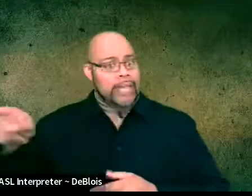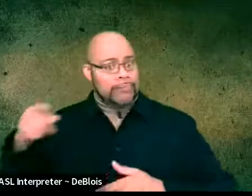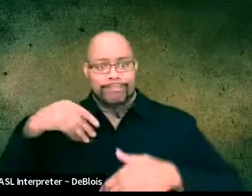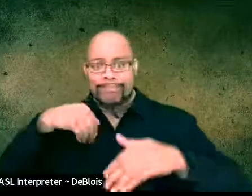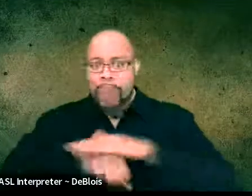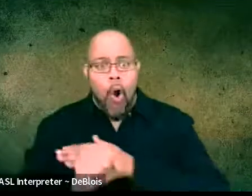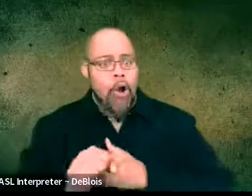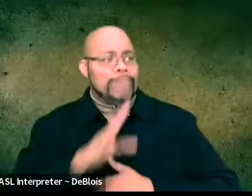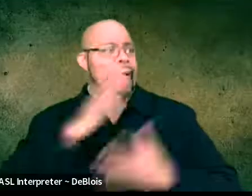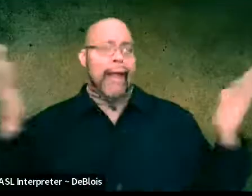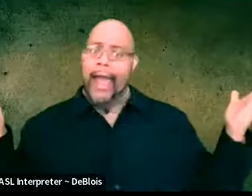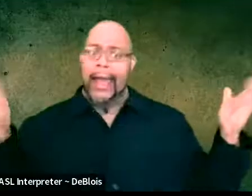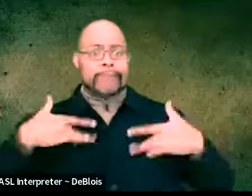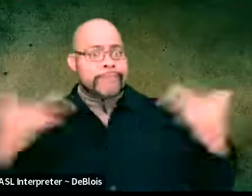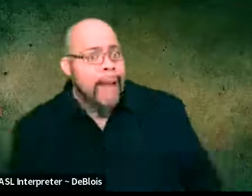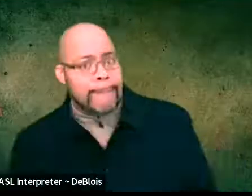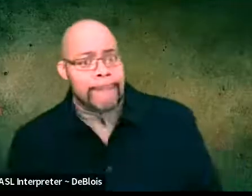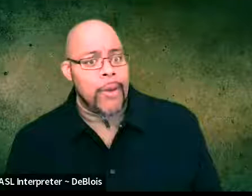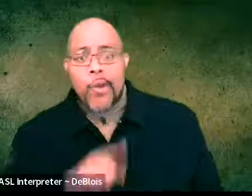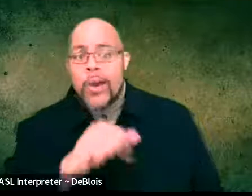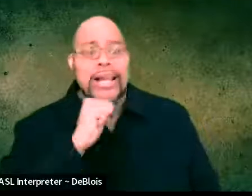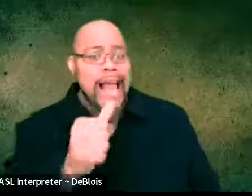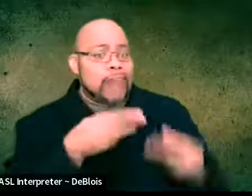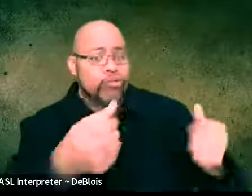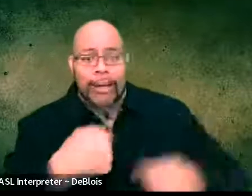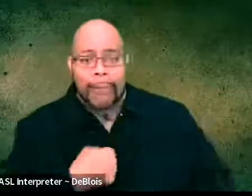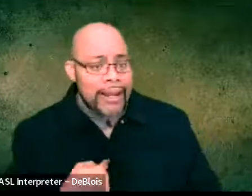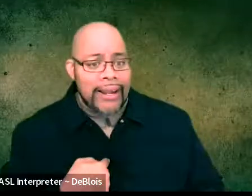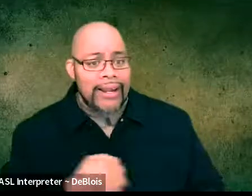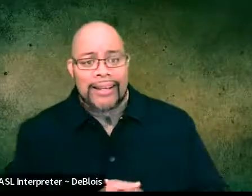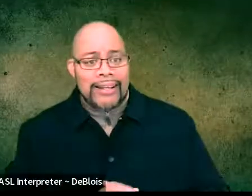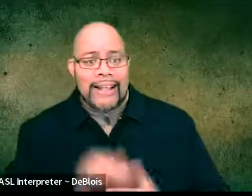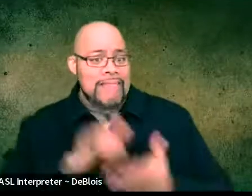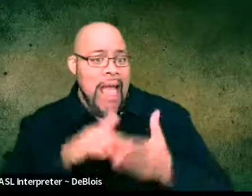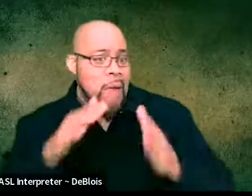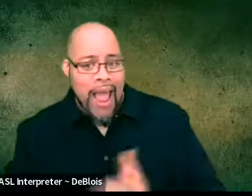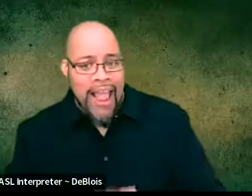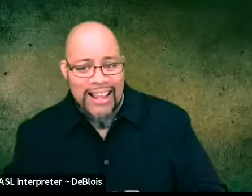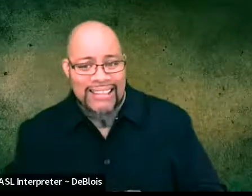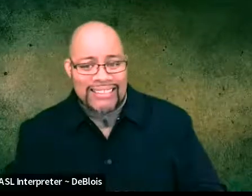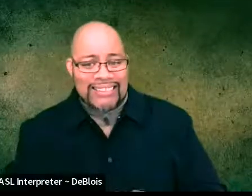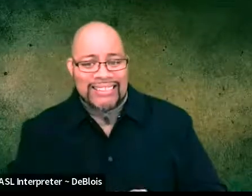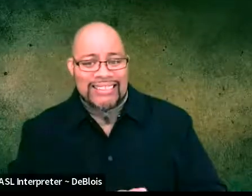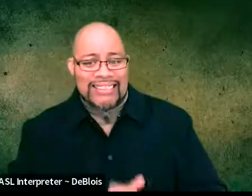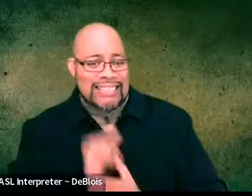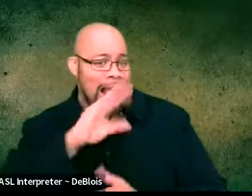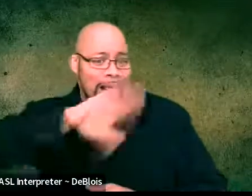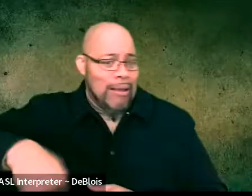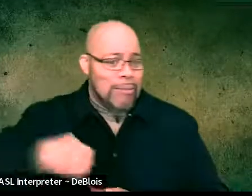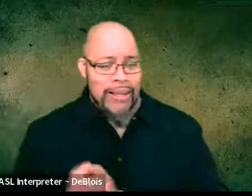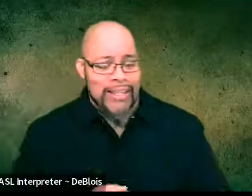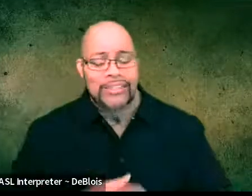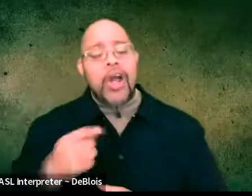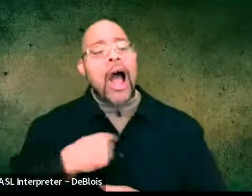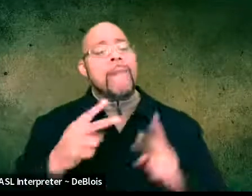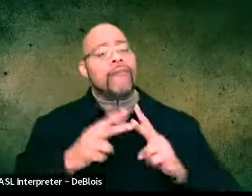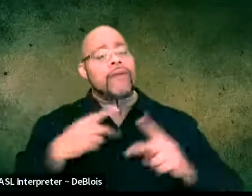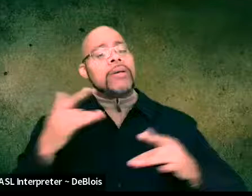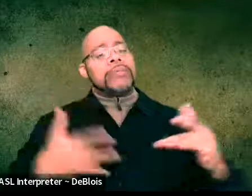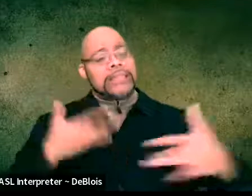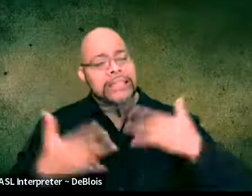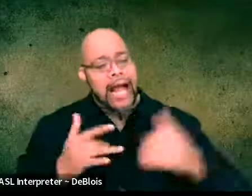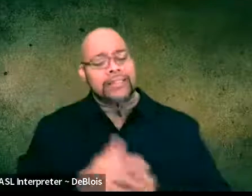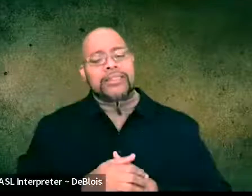womb talking, hey, you're not going to treat me. You're not going to treat me like this. So I'm very excited